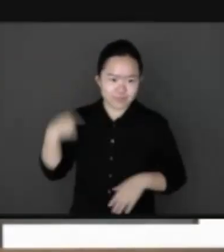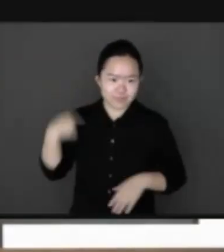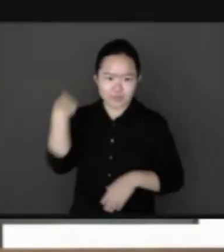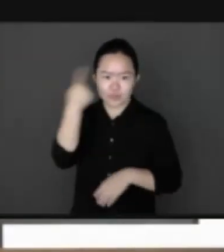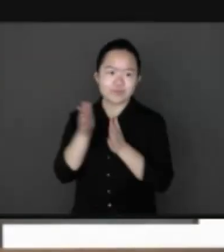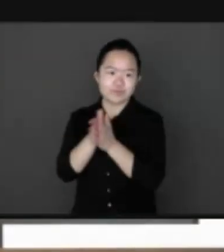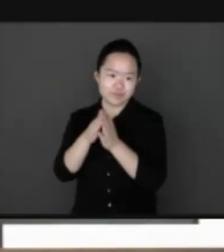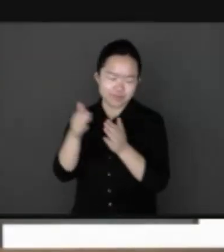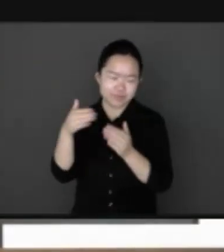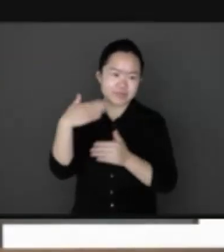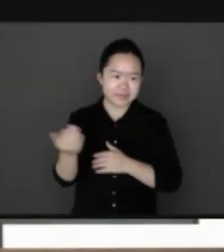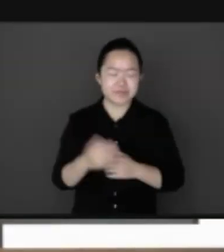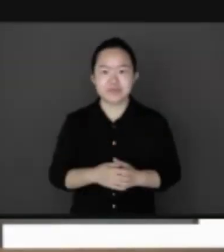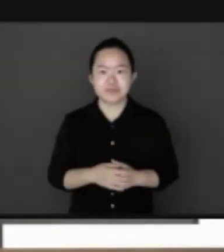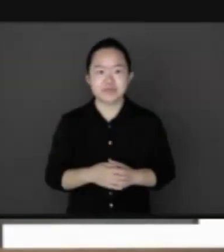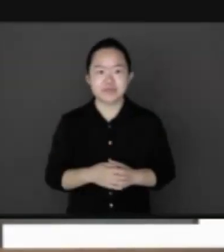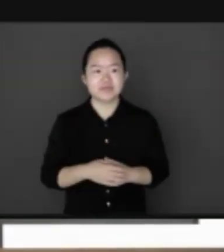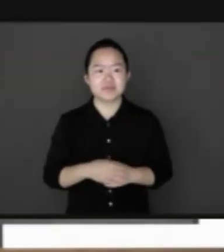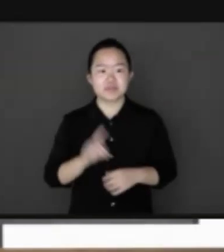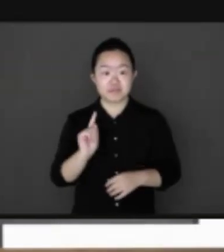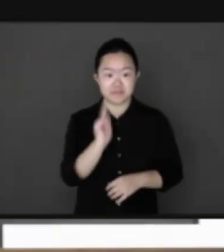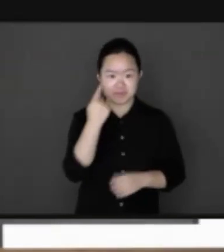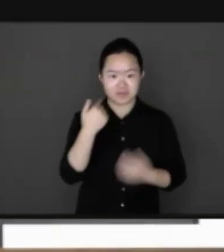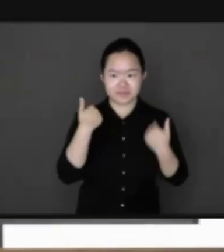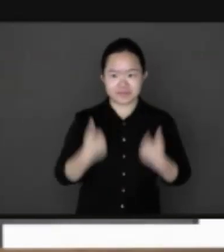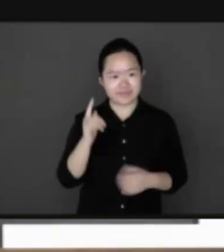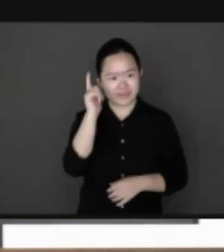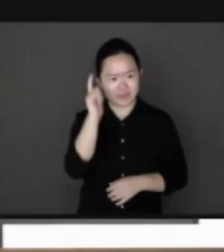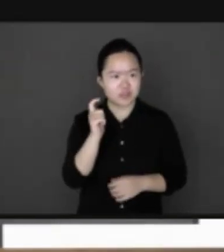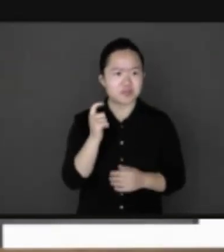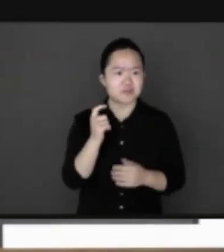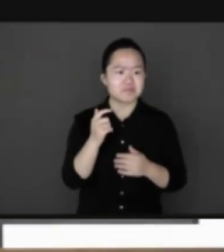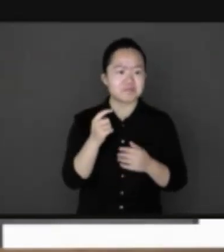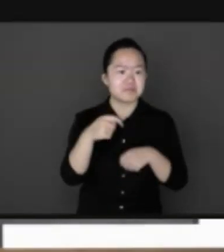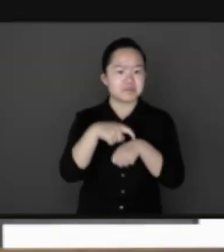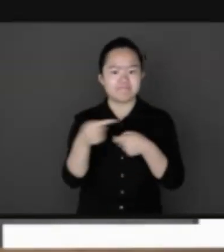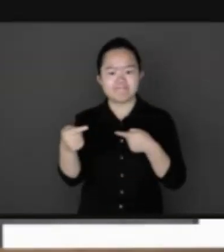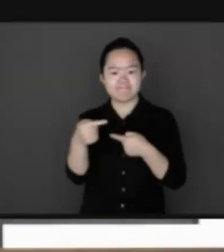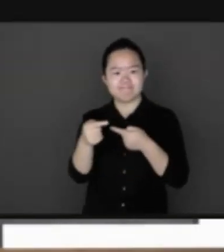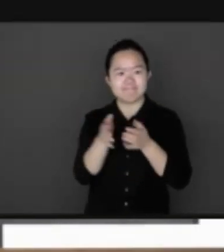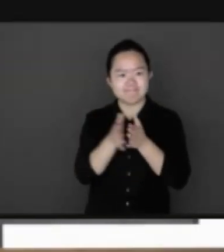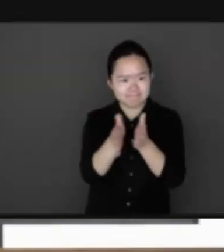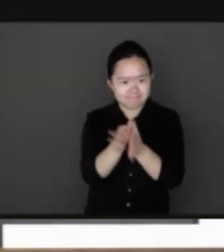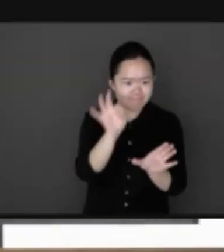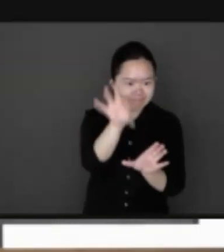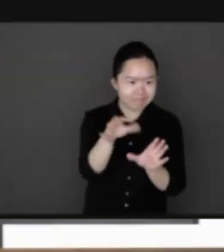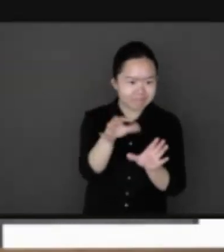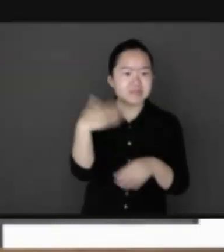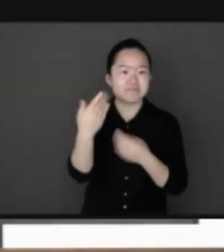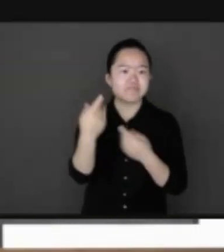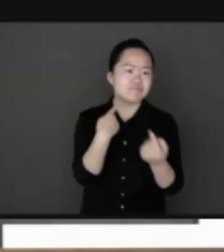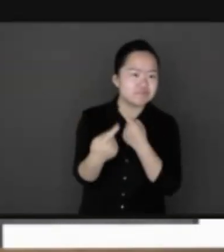someone talking too long. And I hope to get through this quickly so that we have time for discussion. One